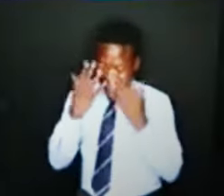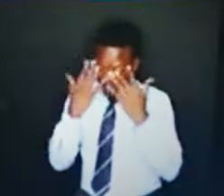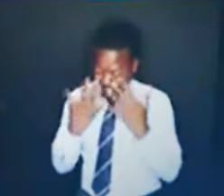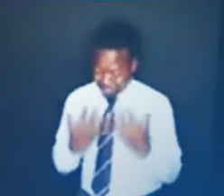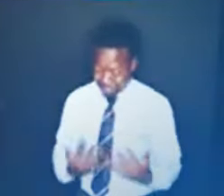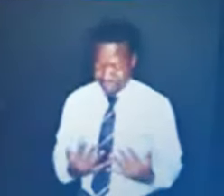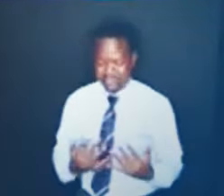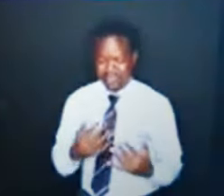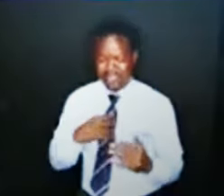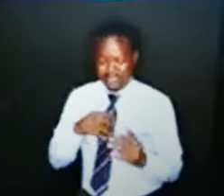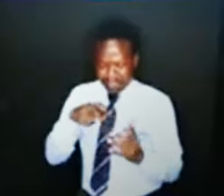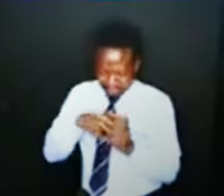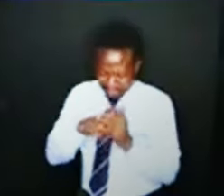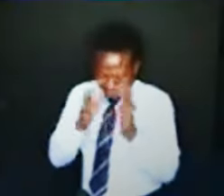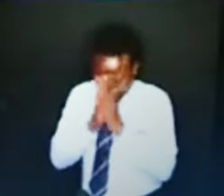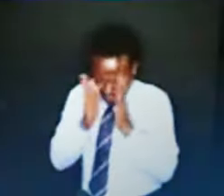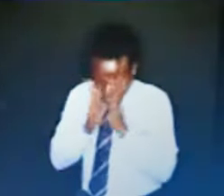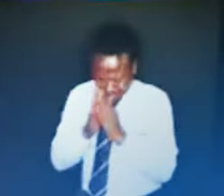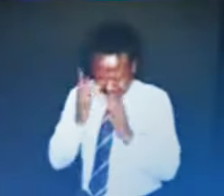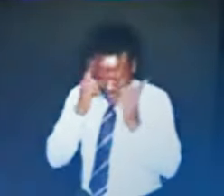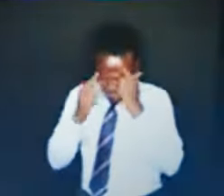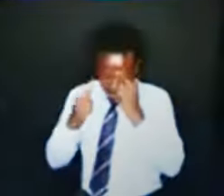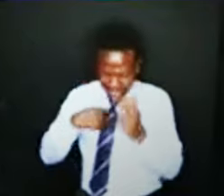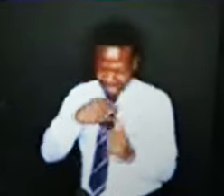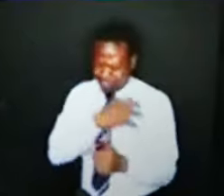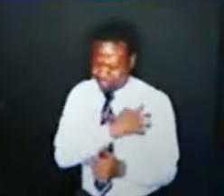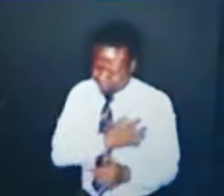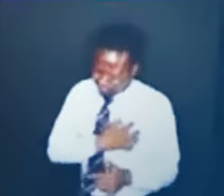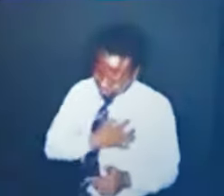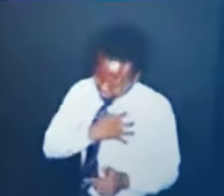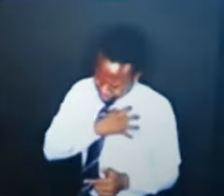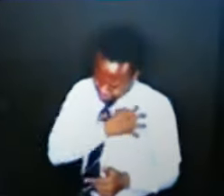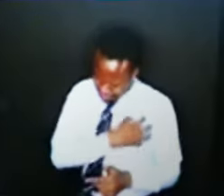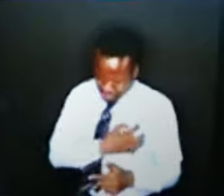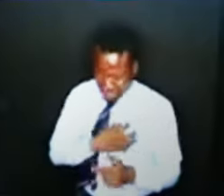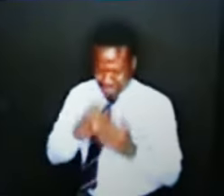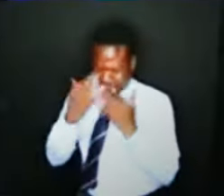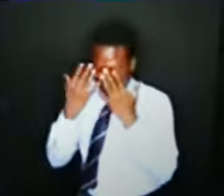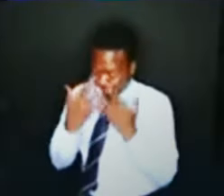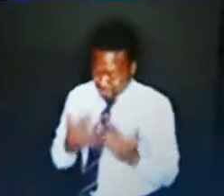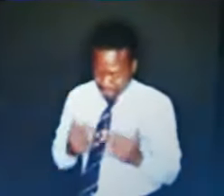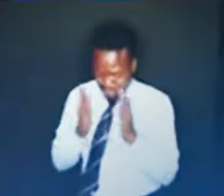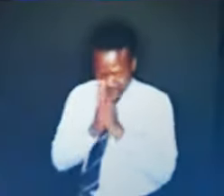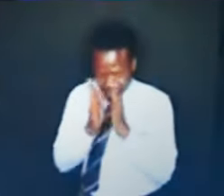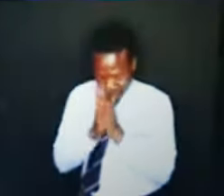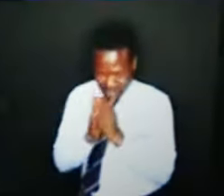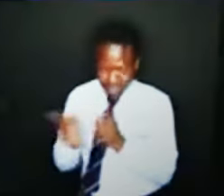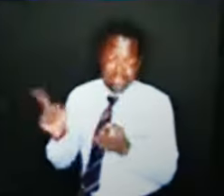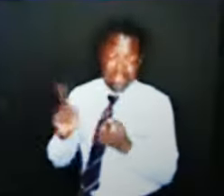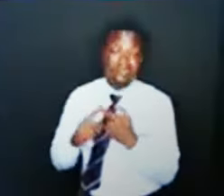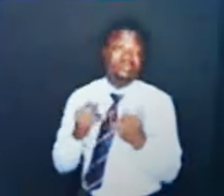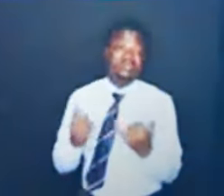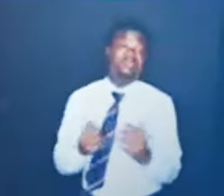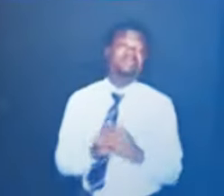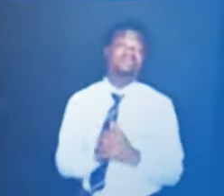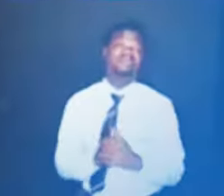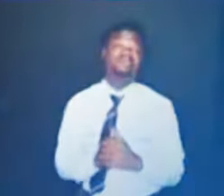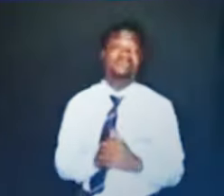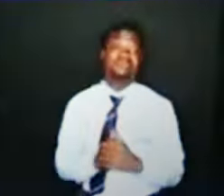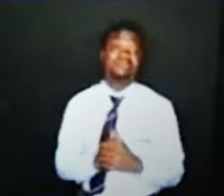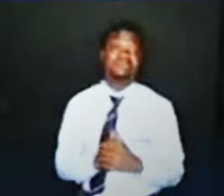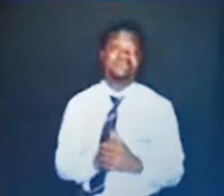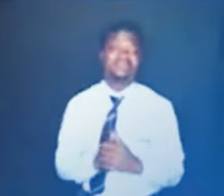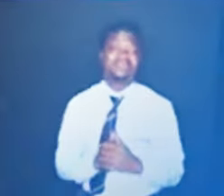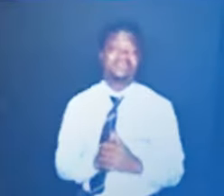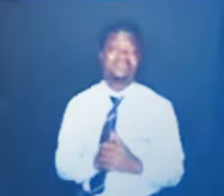say my real war any my yemu jadu duomu and na makasa abesis say.